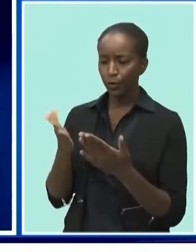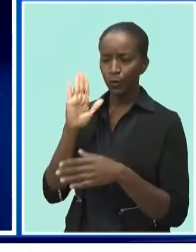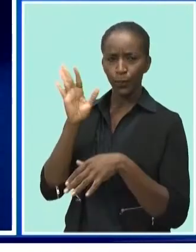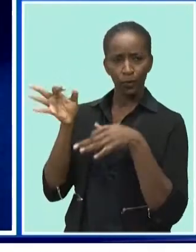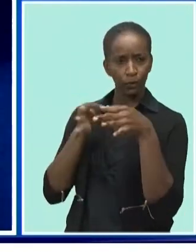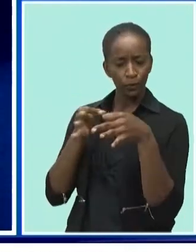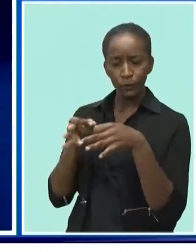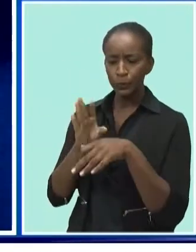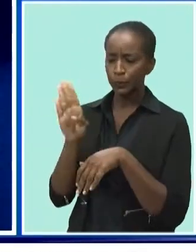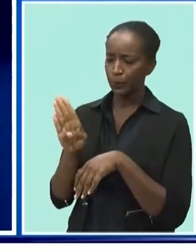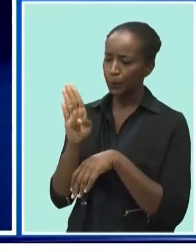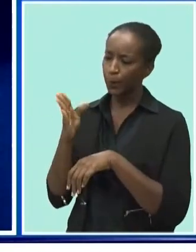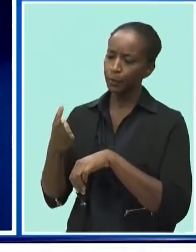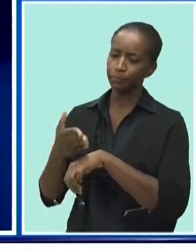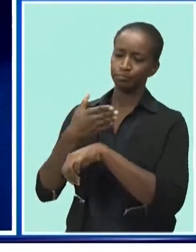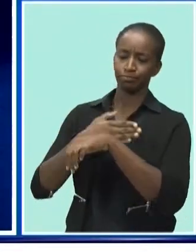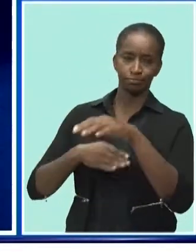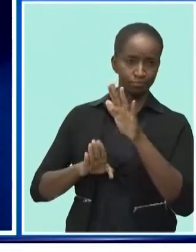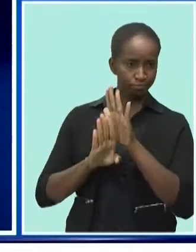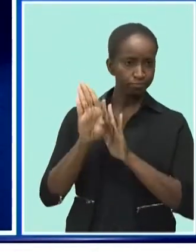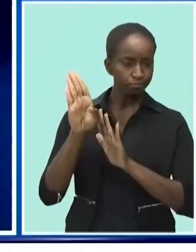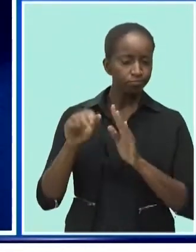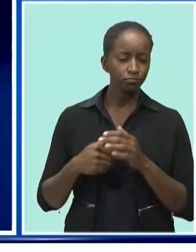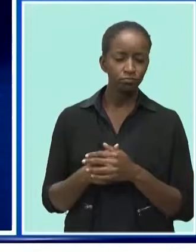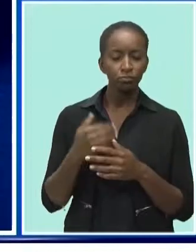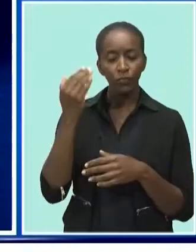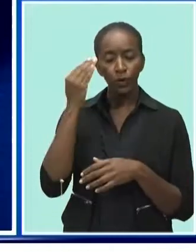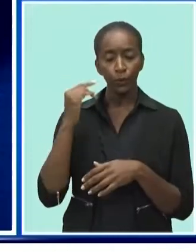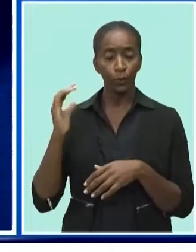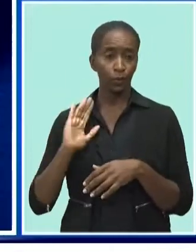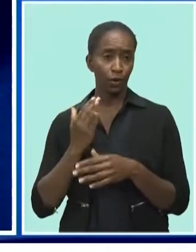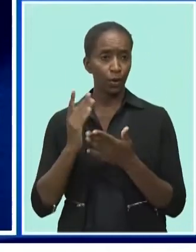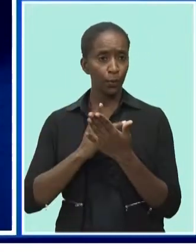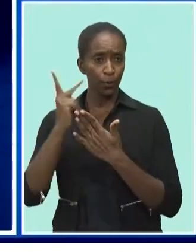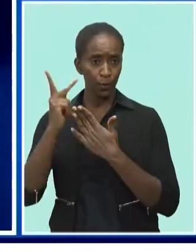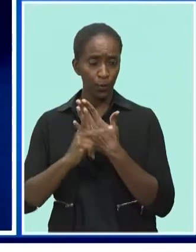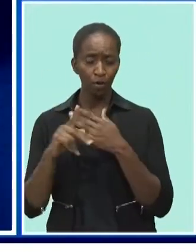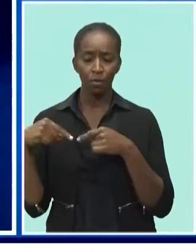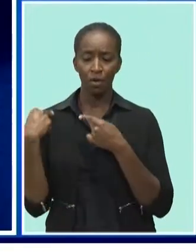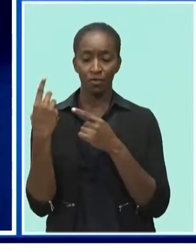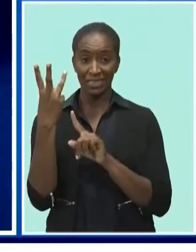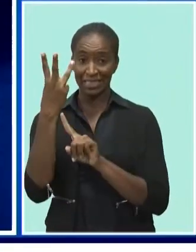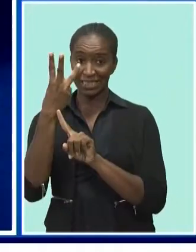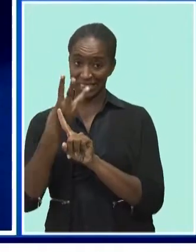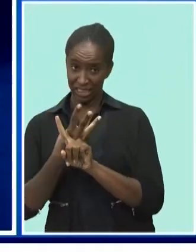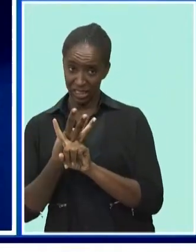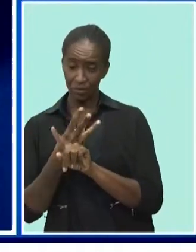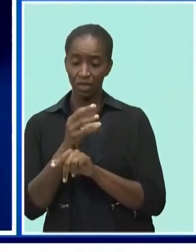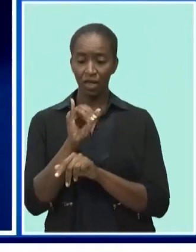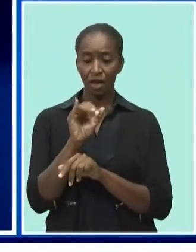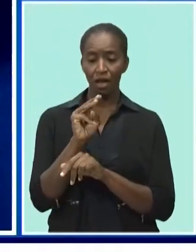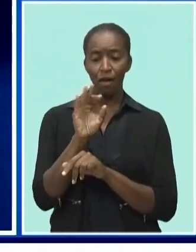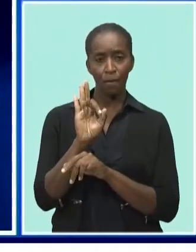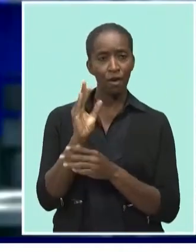its first review mission of the program for the first 6 months of the IMF program.